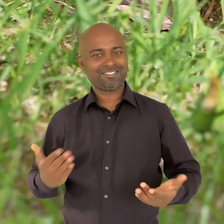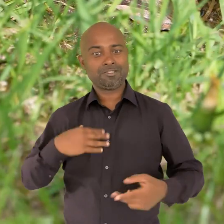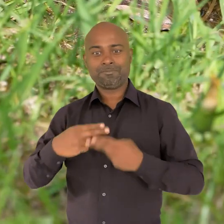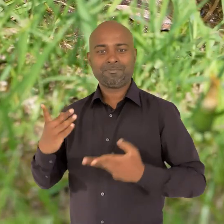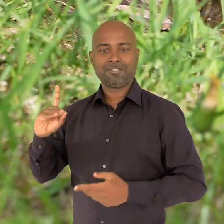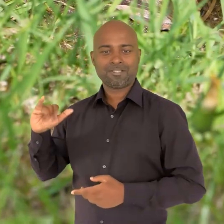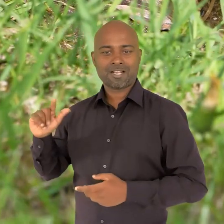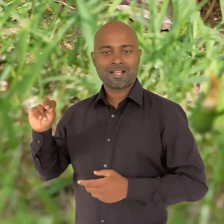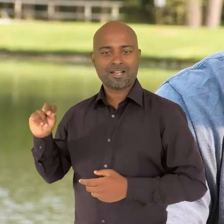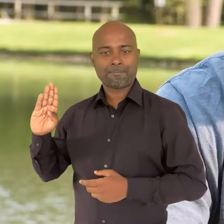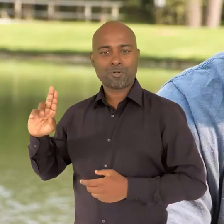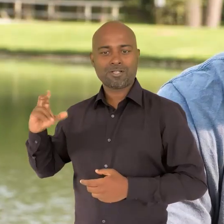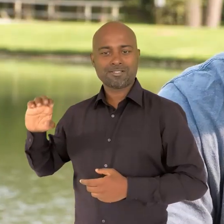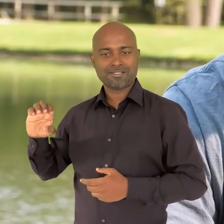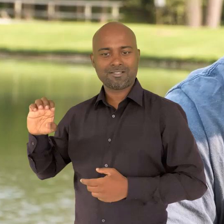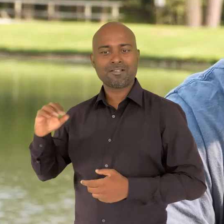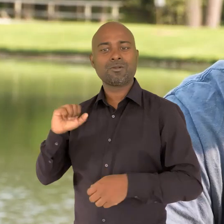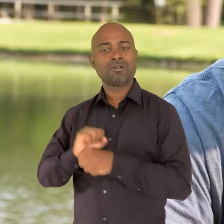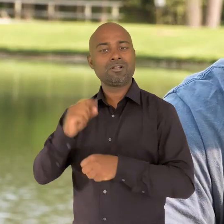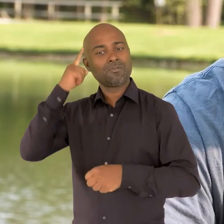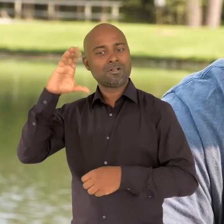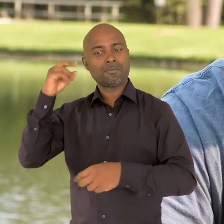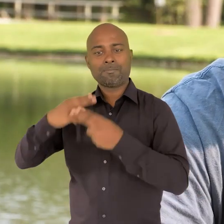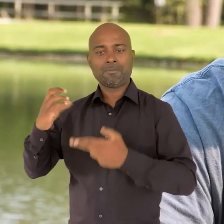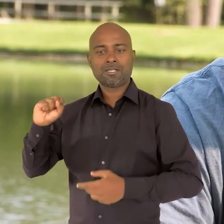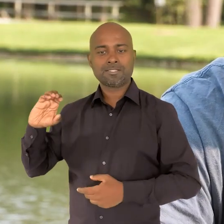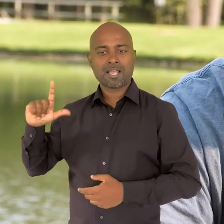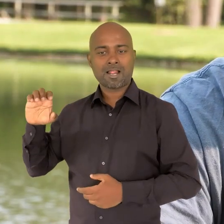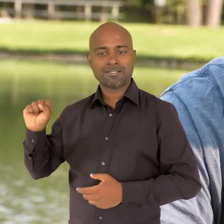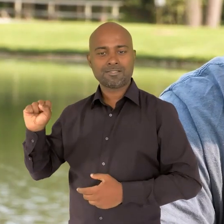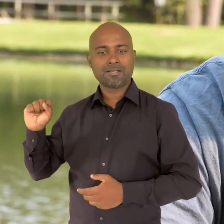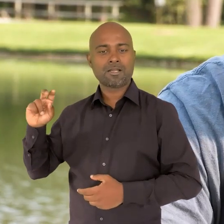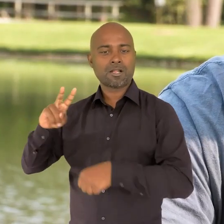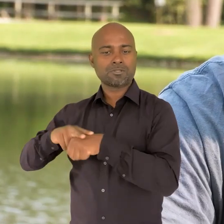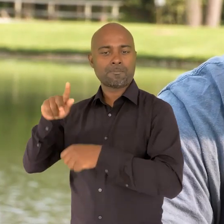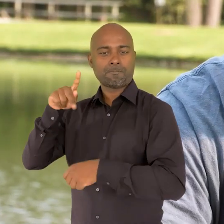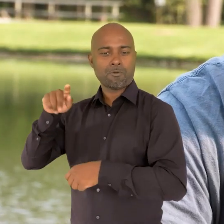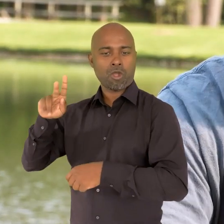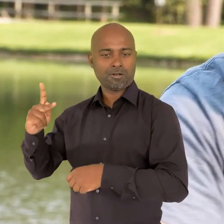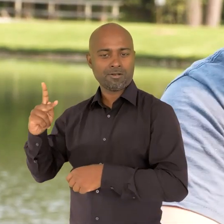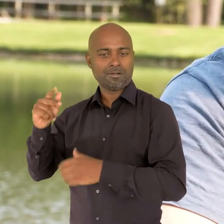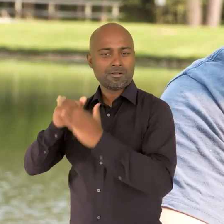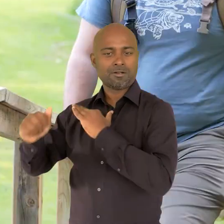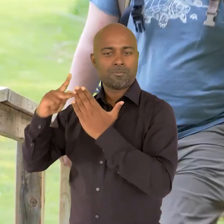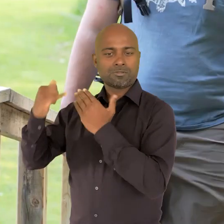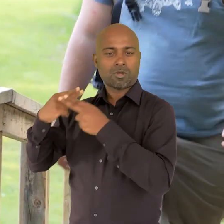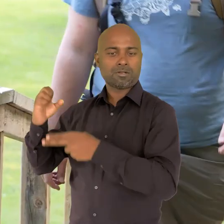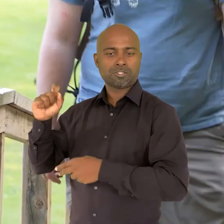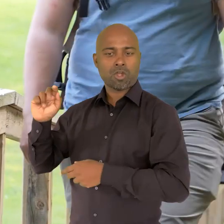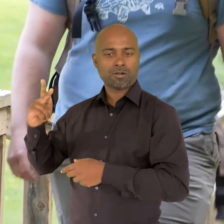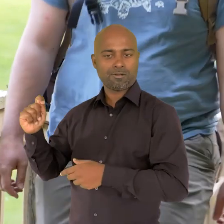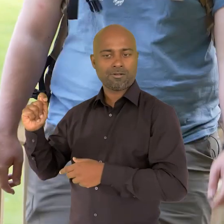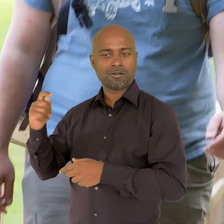work in them. Well, my name's Dylan Buche. I work for Scales Nature Park under the S.T.A.R.T.